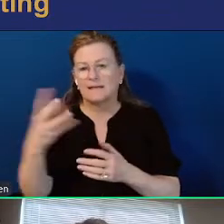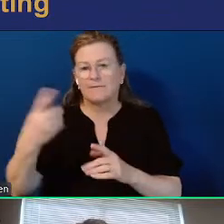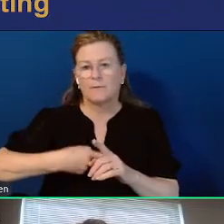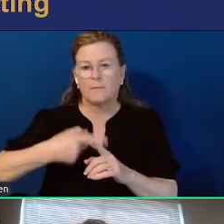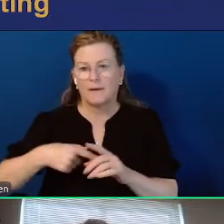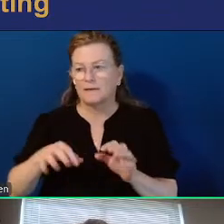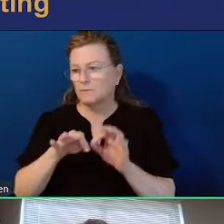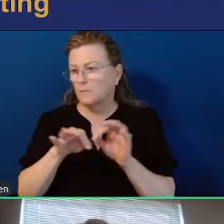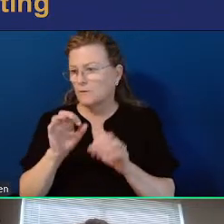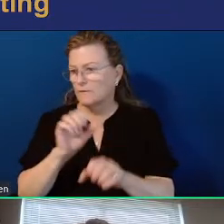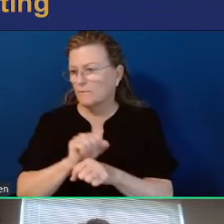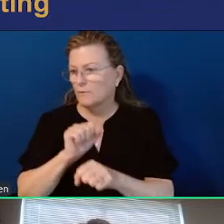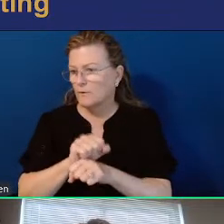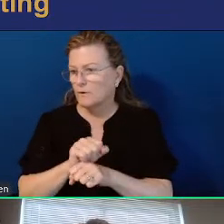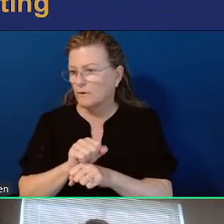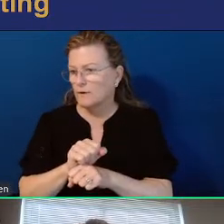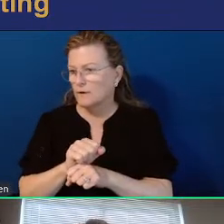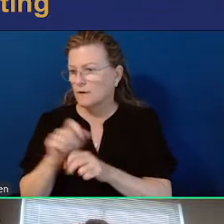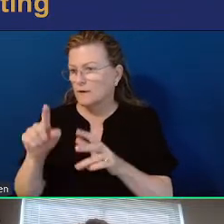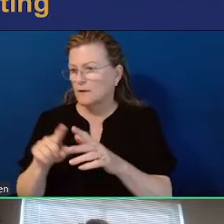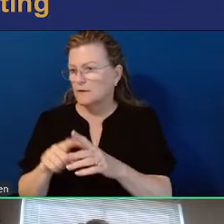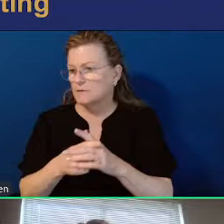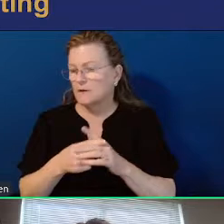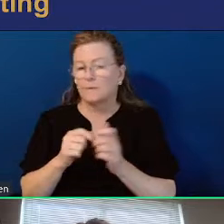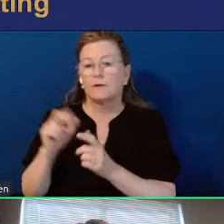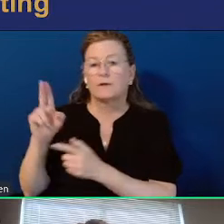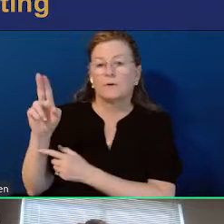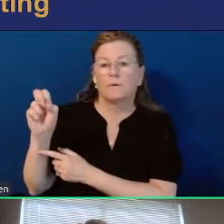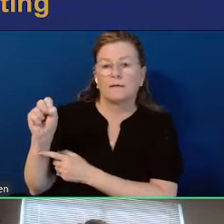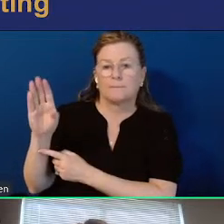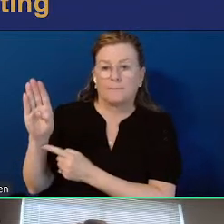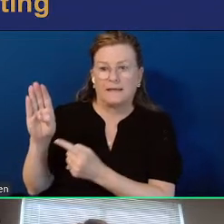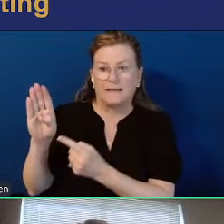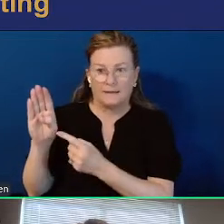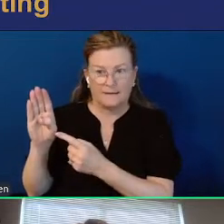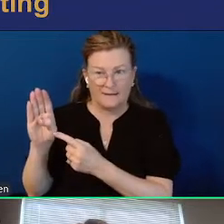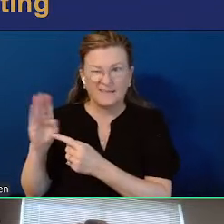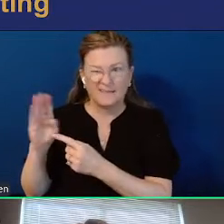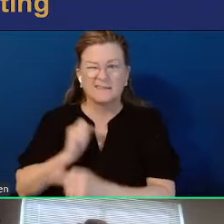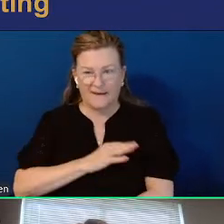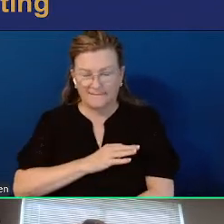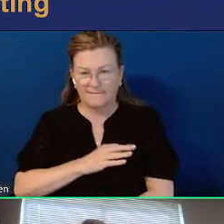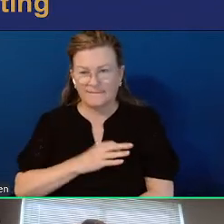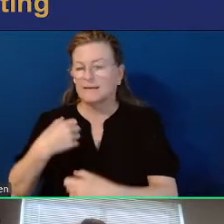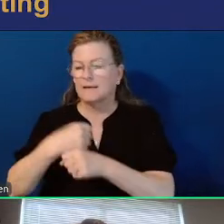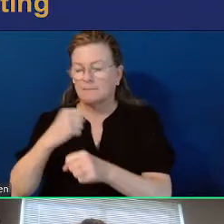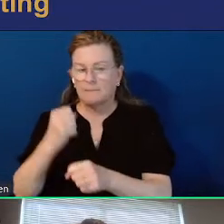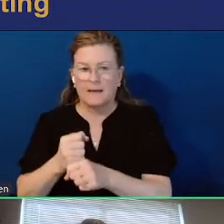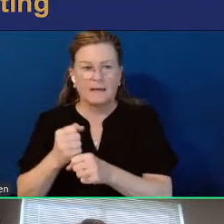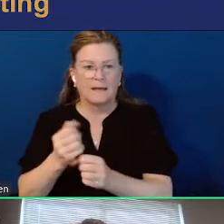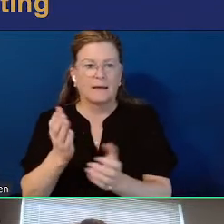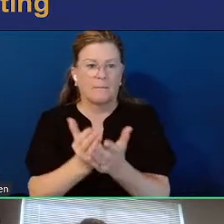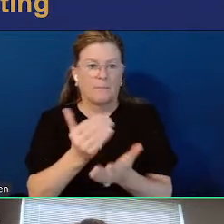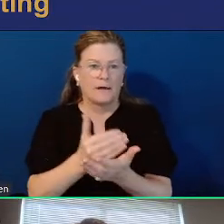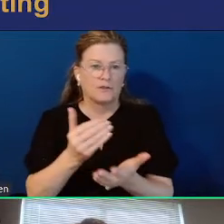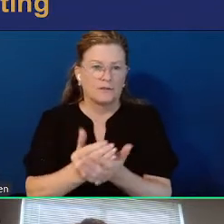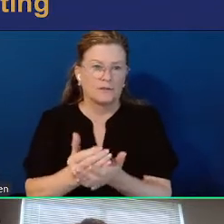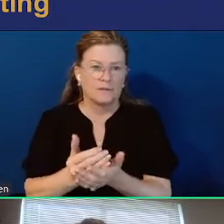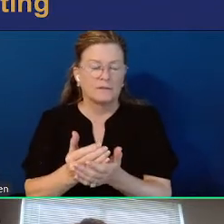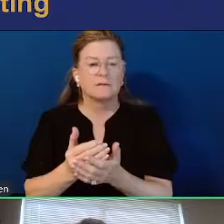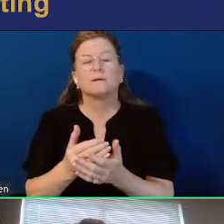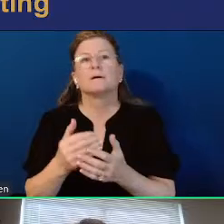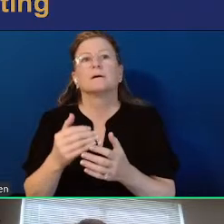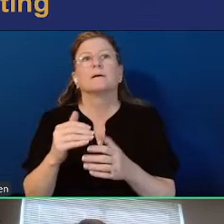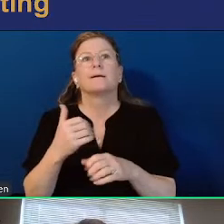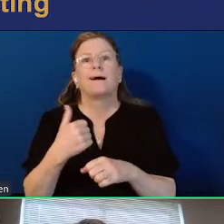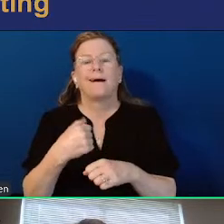originates with USB staff curating and creating a budget that's formulated based